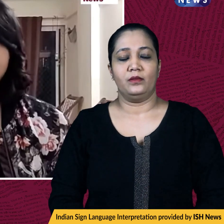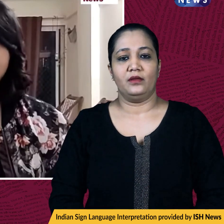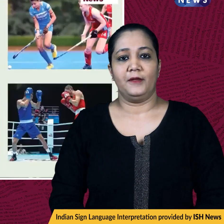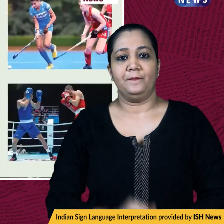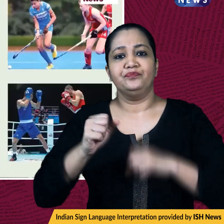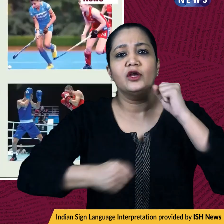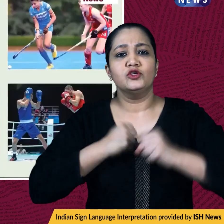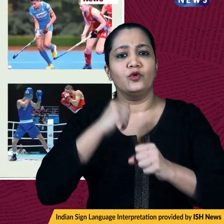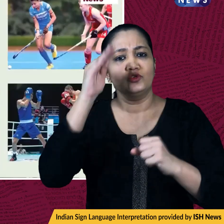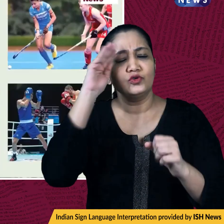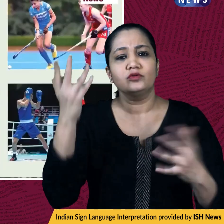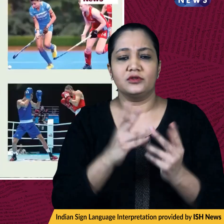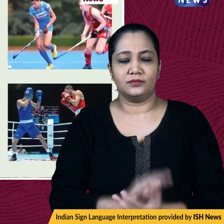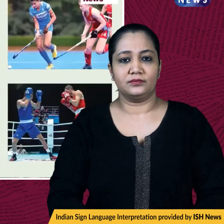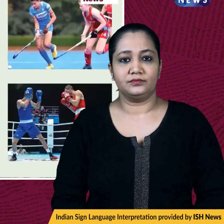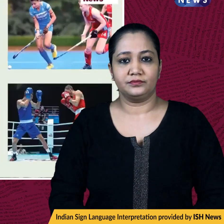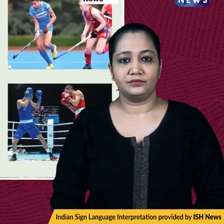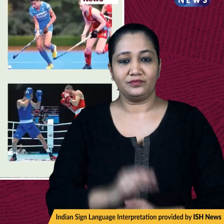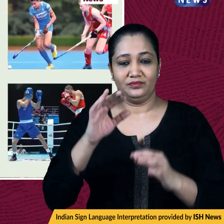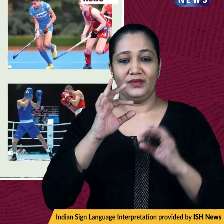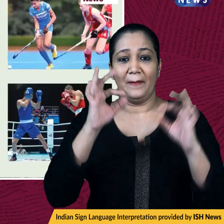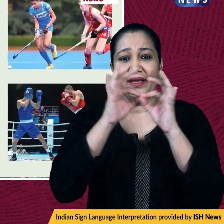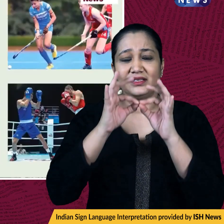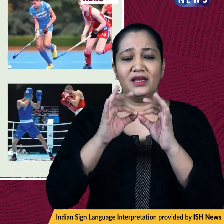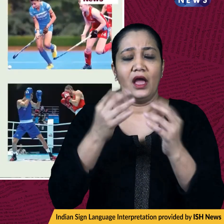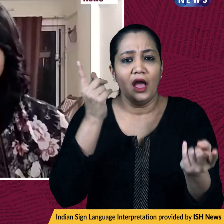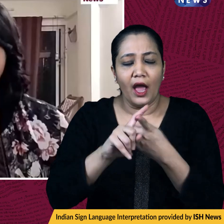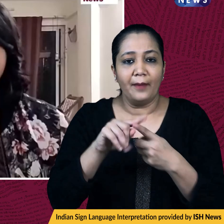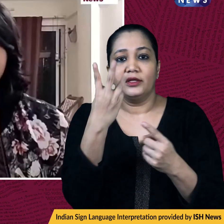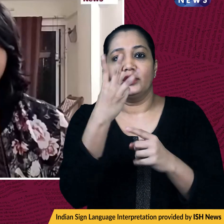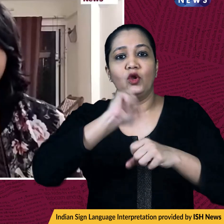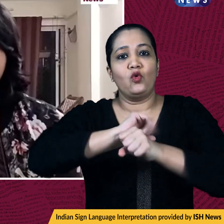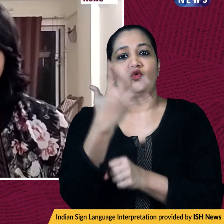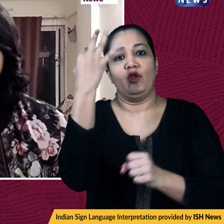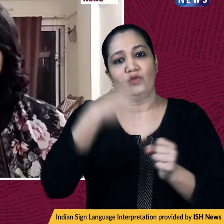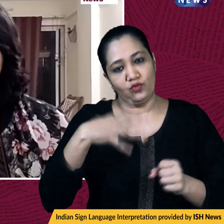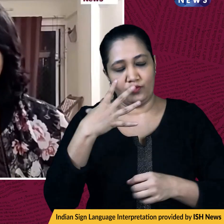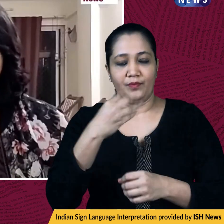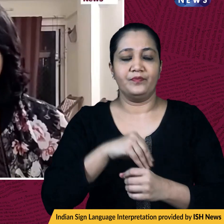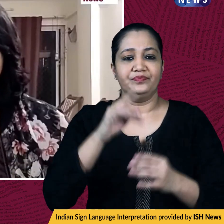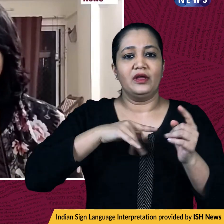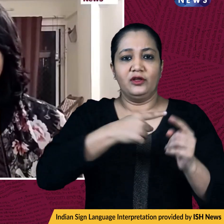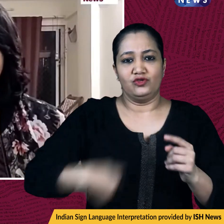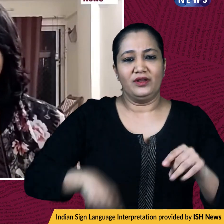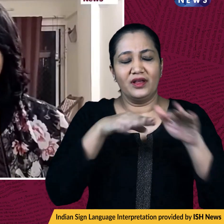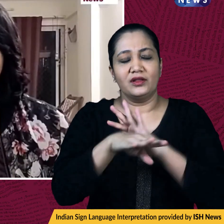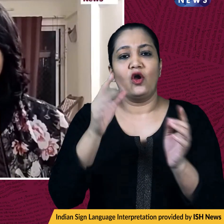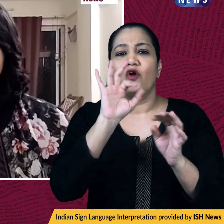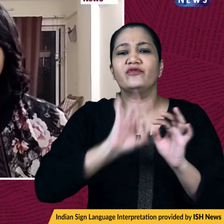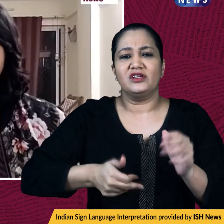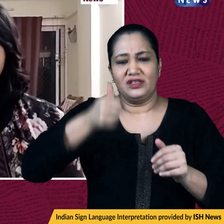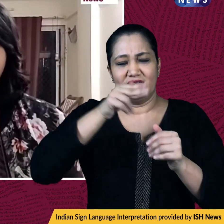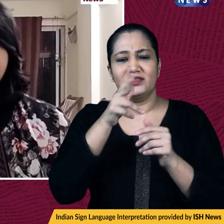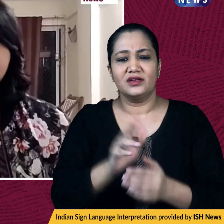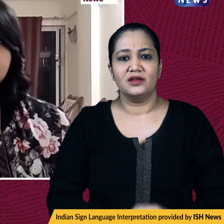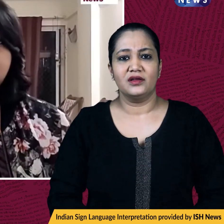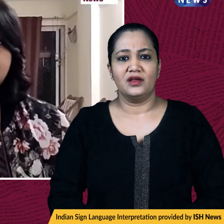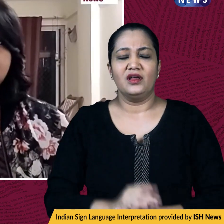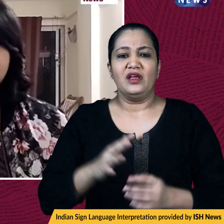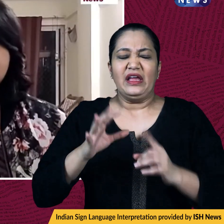allegations. Moving on, speaking about the crisis, Canada's Defense Minister Anita Anand on Tuesday said, and I